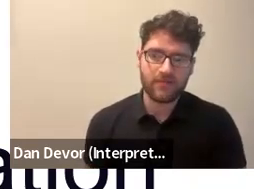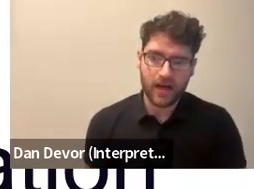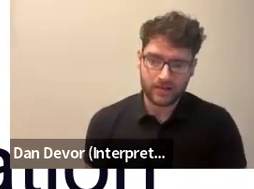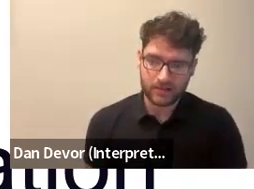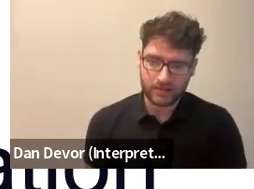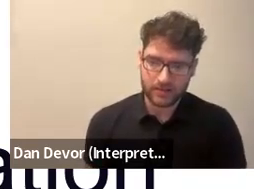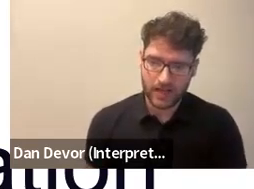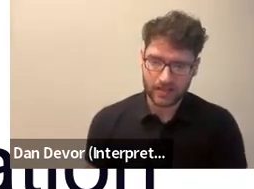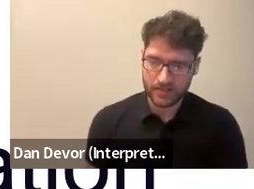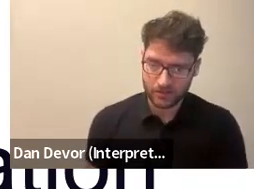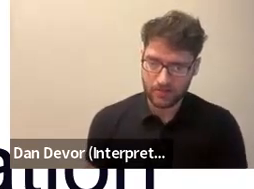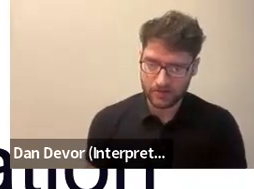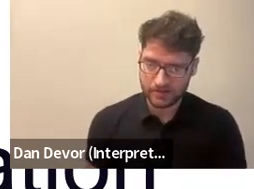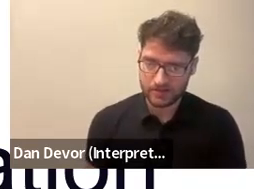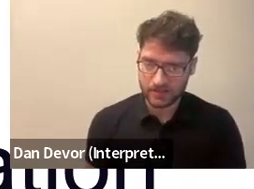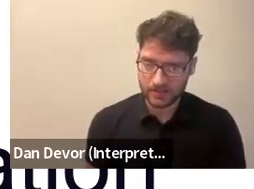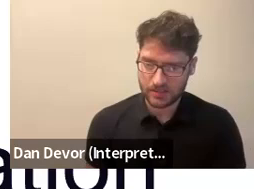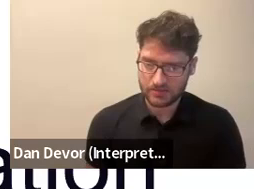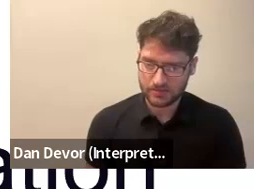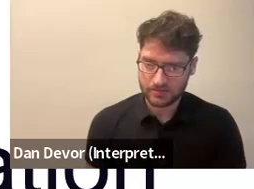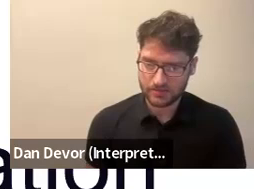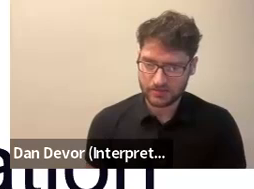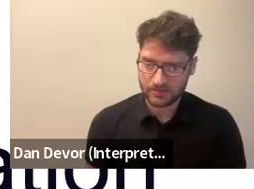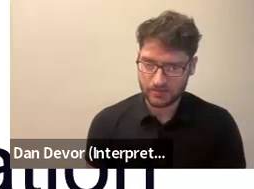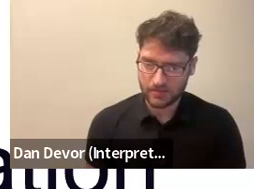His father, Alexander Graham Bell's,